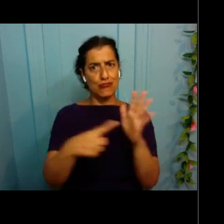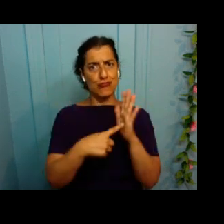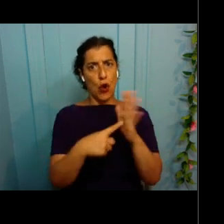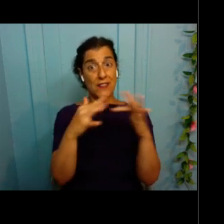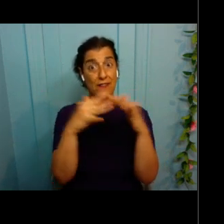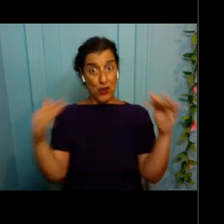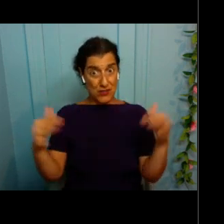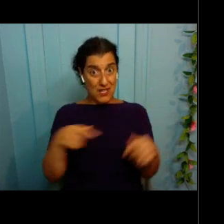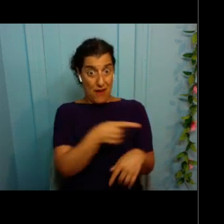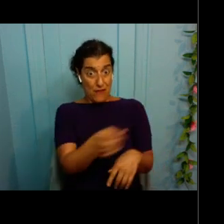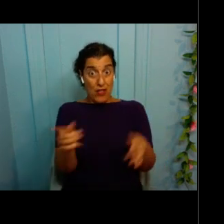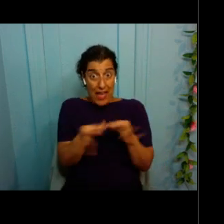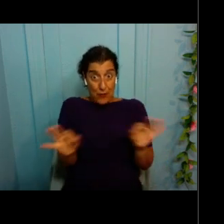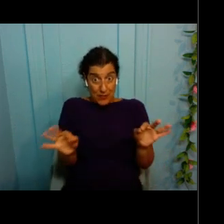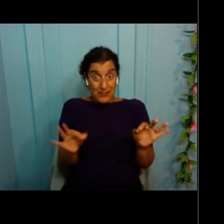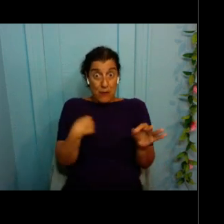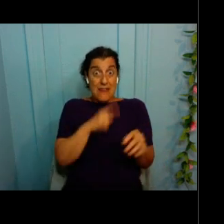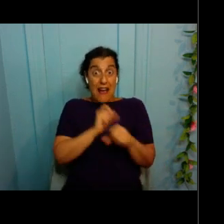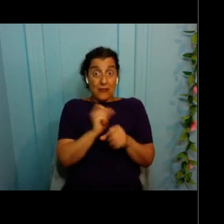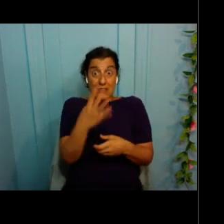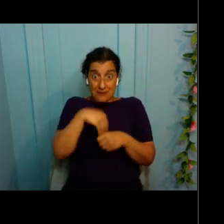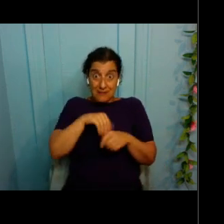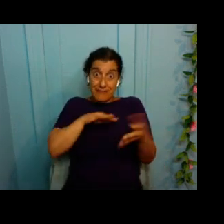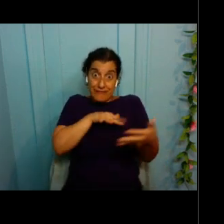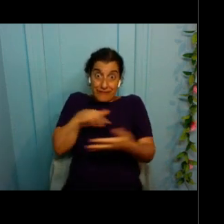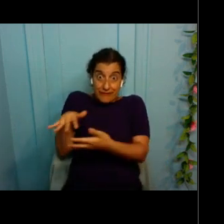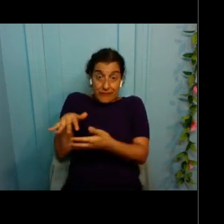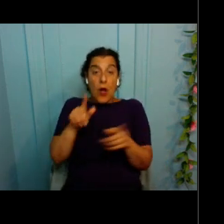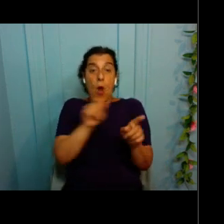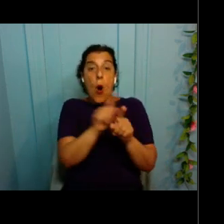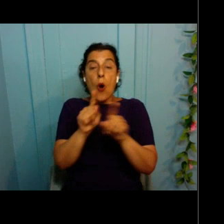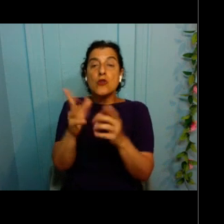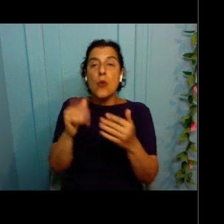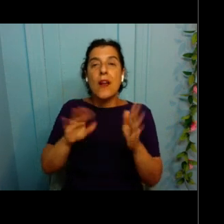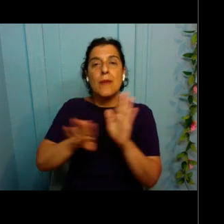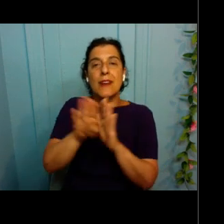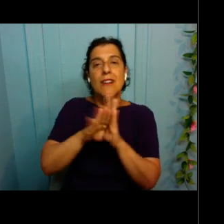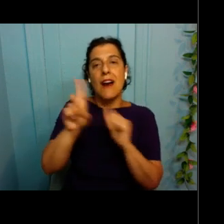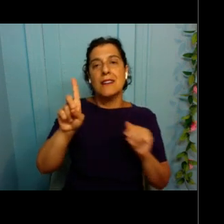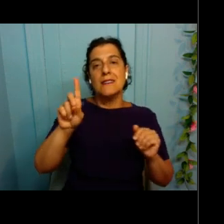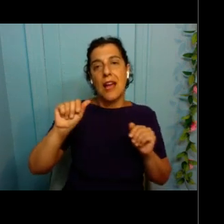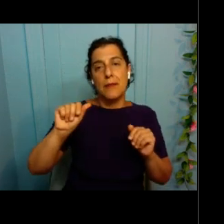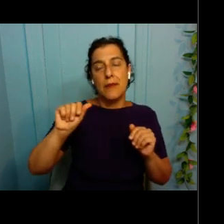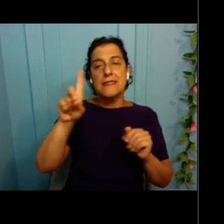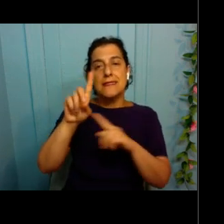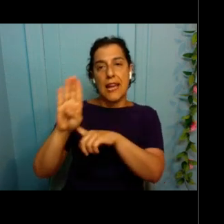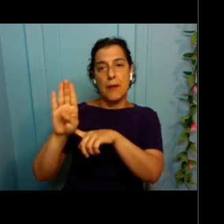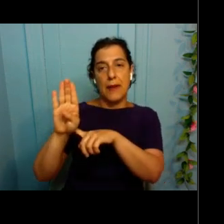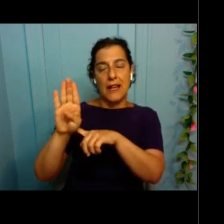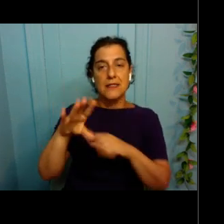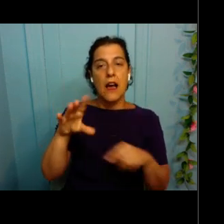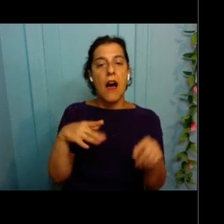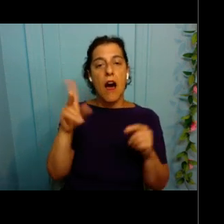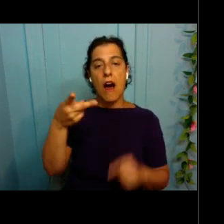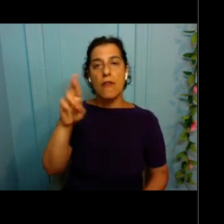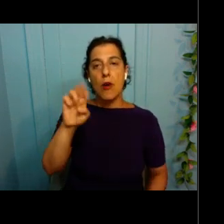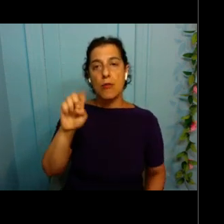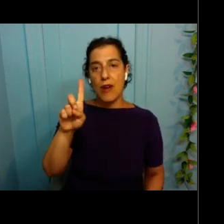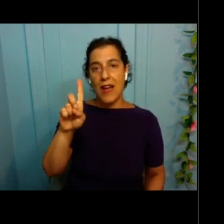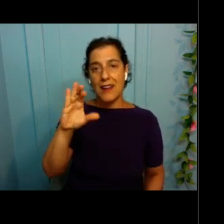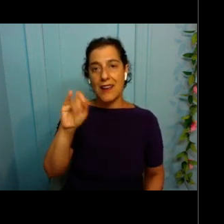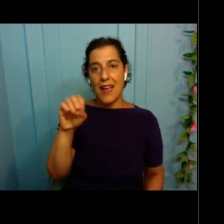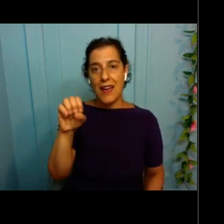on. We also similarly want to build a database of predicates and sentence frames categorized by argument structure and other relevant syntactic